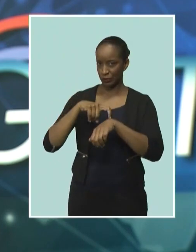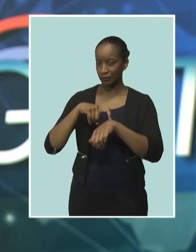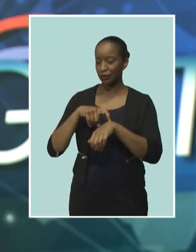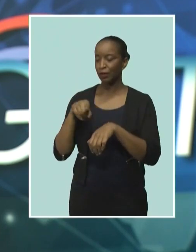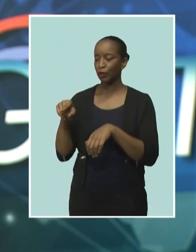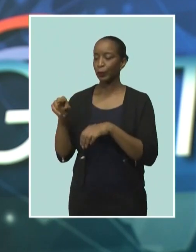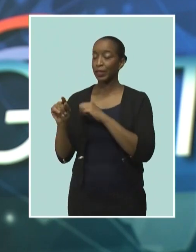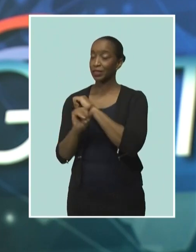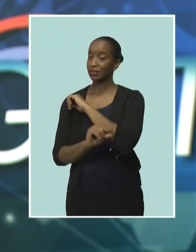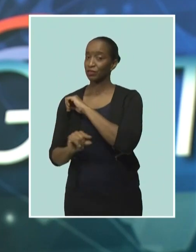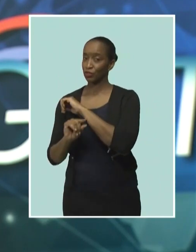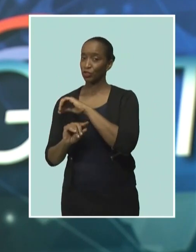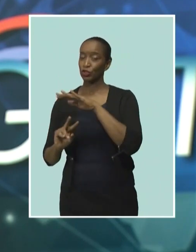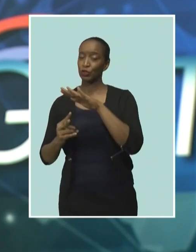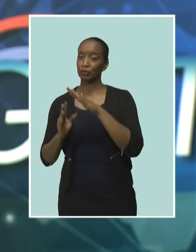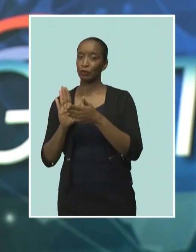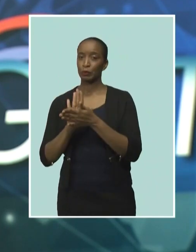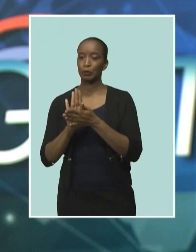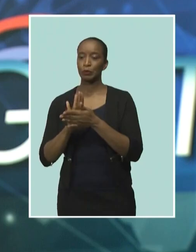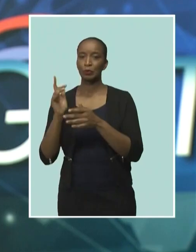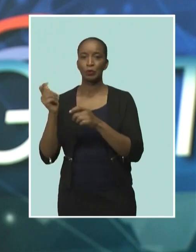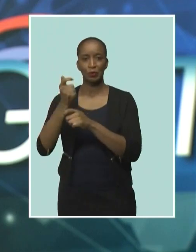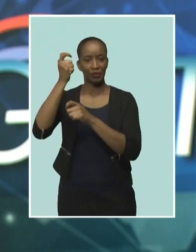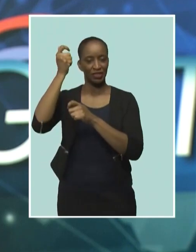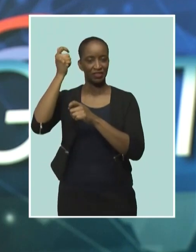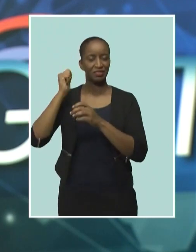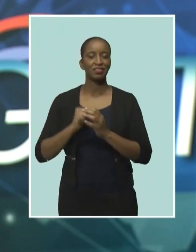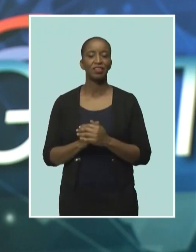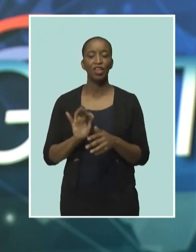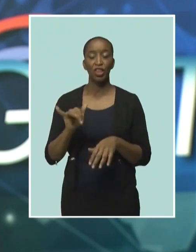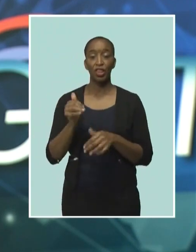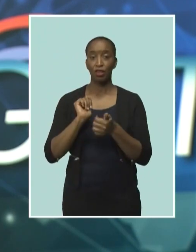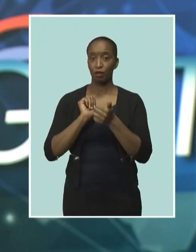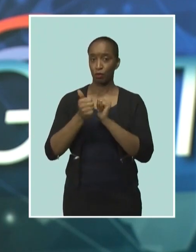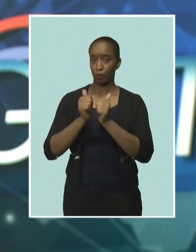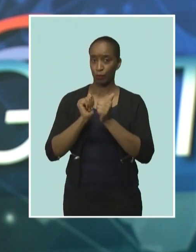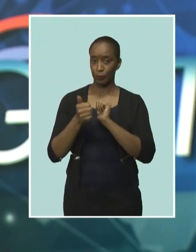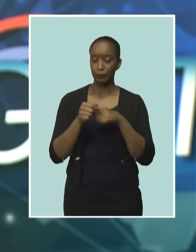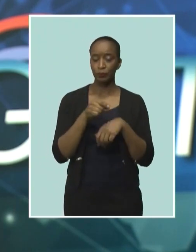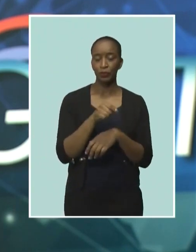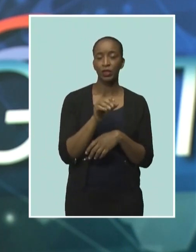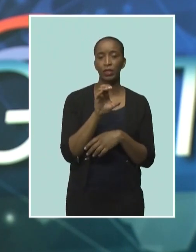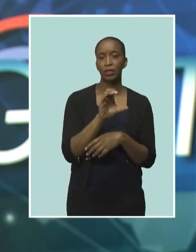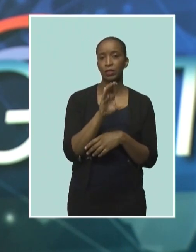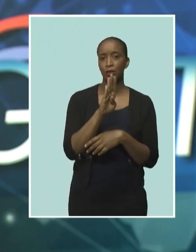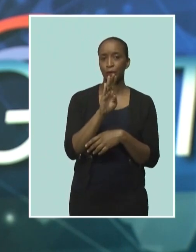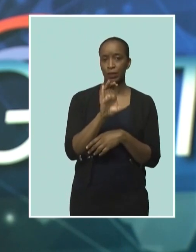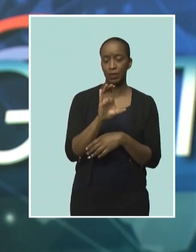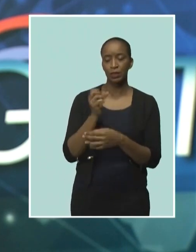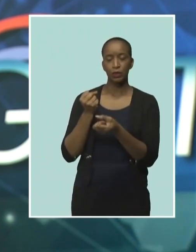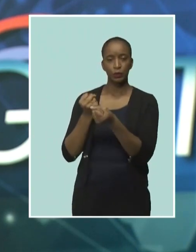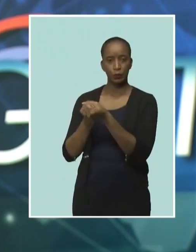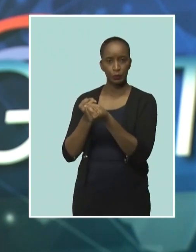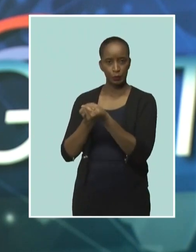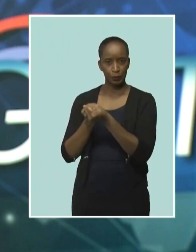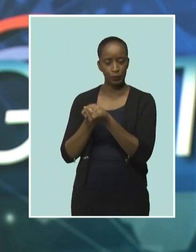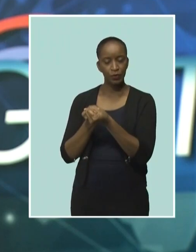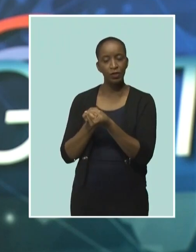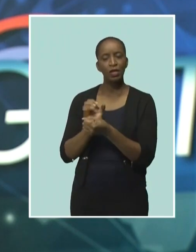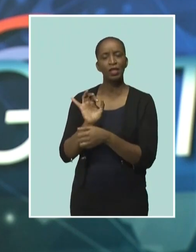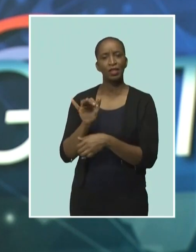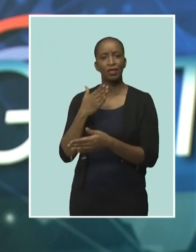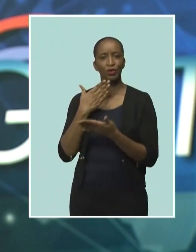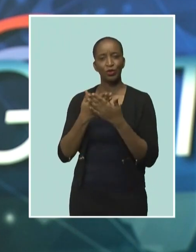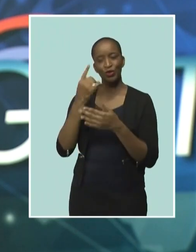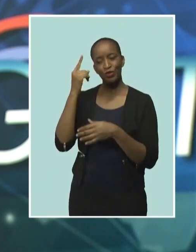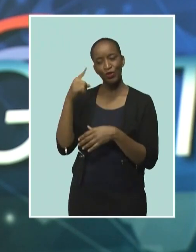School. Mr. Lovell says the competition, held in partnership with the Caribbean Broadcasting Corporation, not only builds camaraderie, but